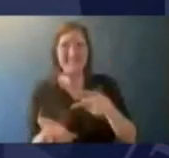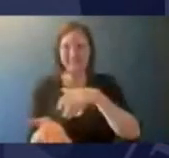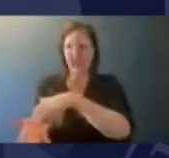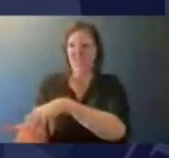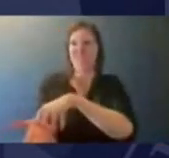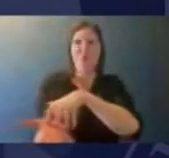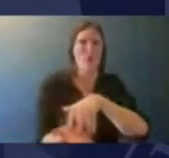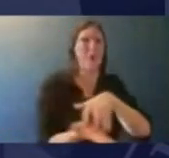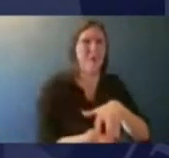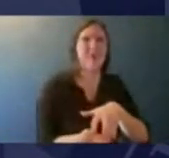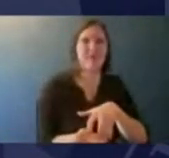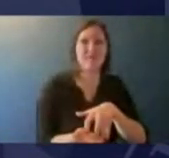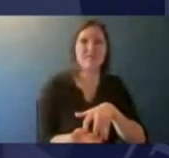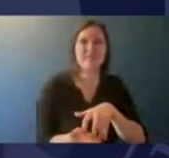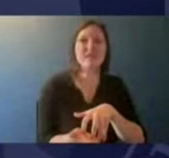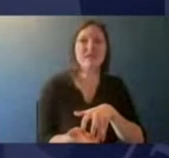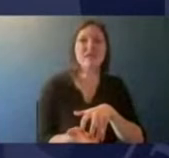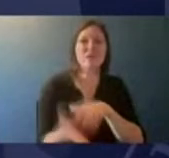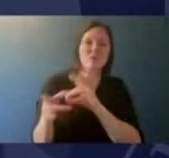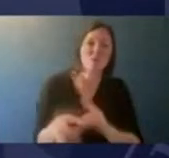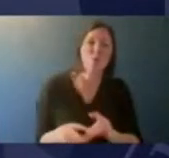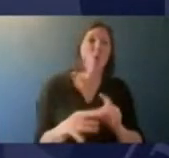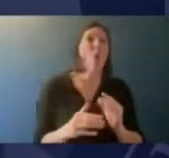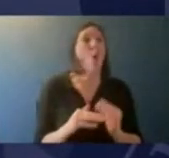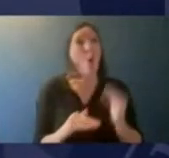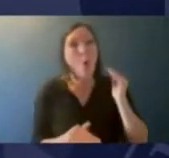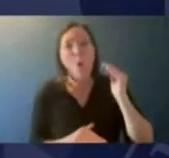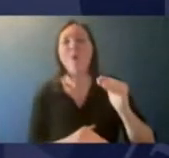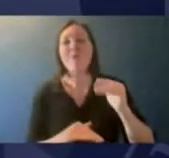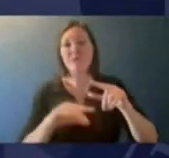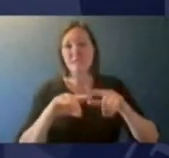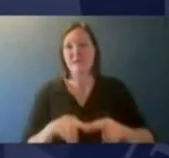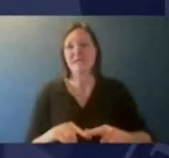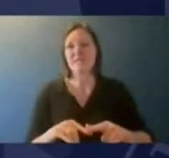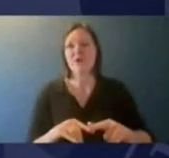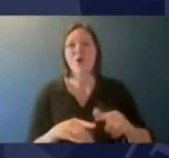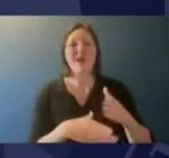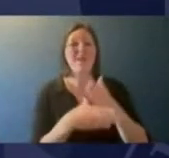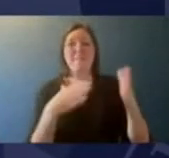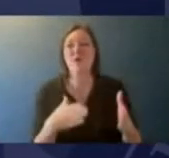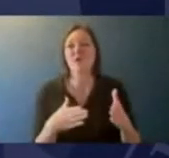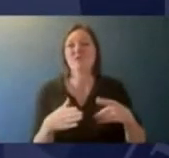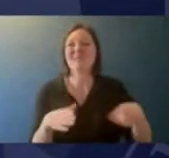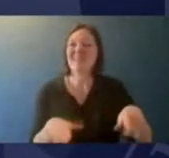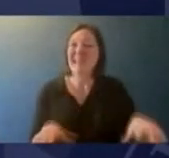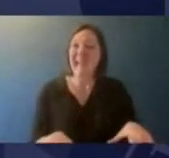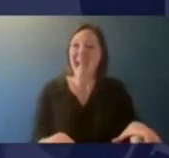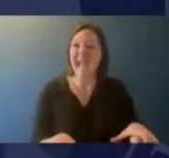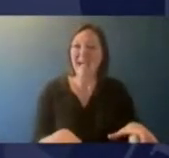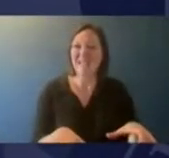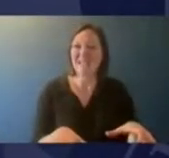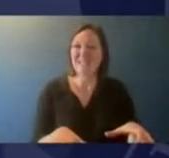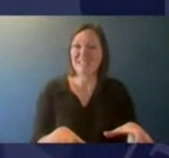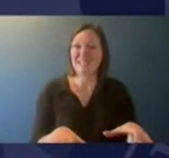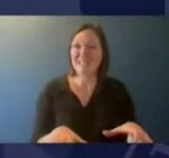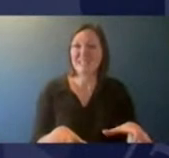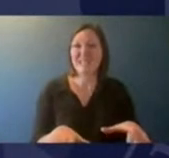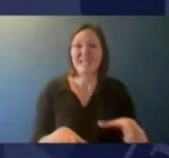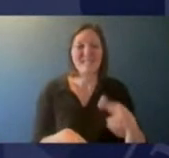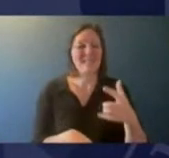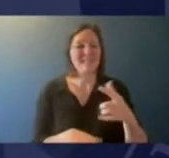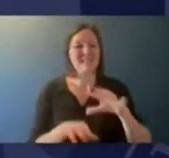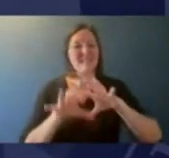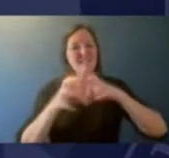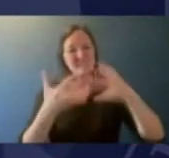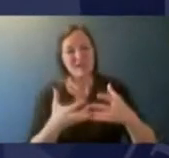that overdependence on partners who may act in a geopolitical way.